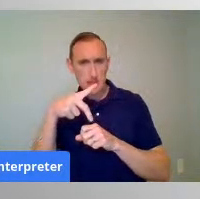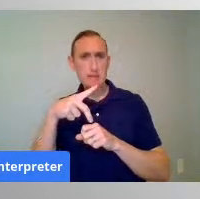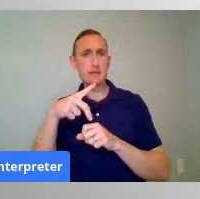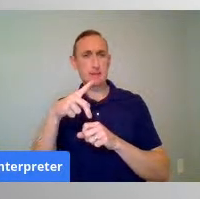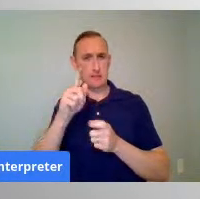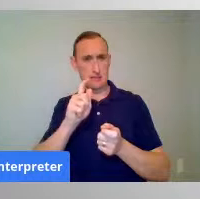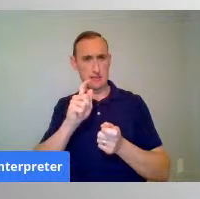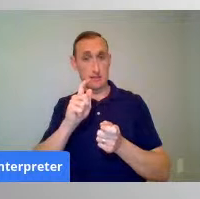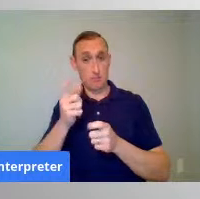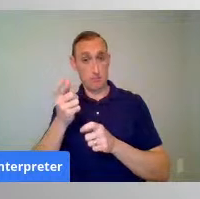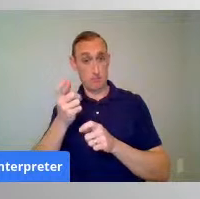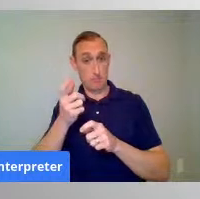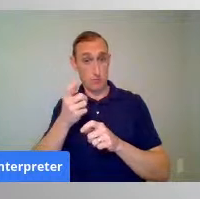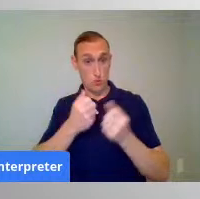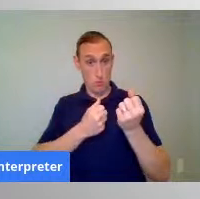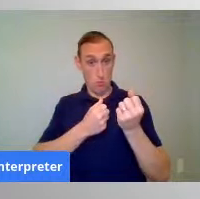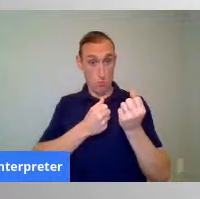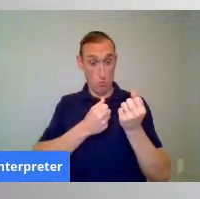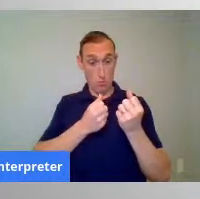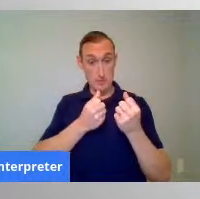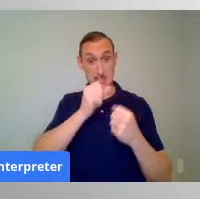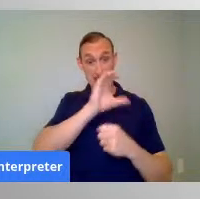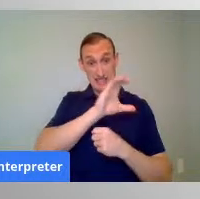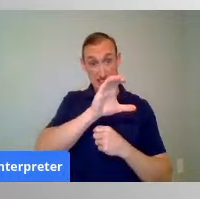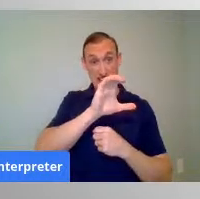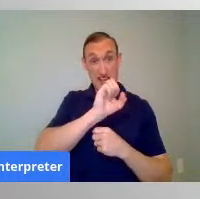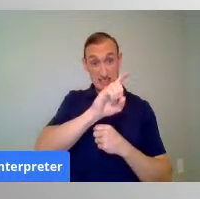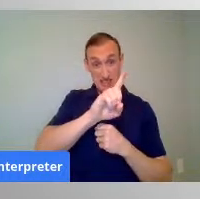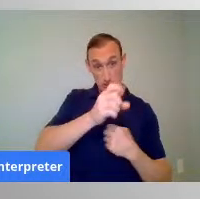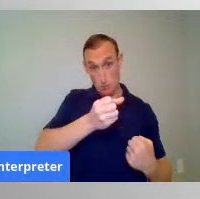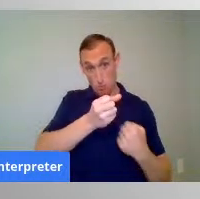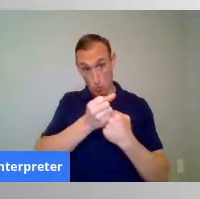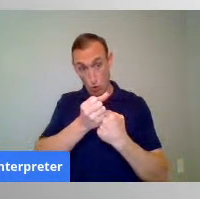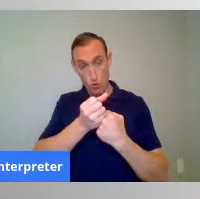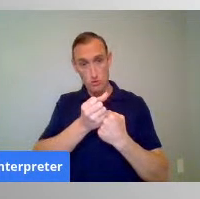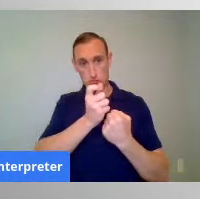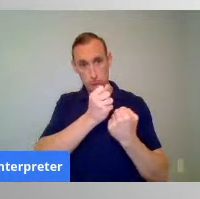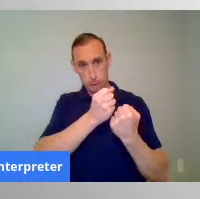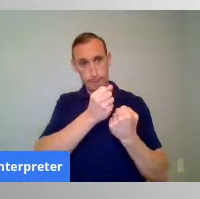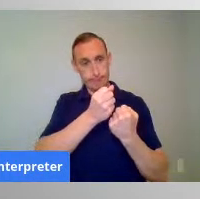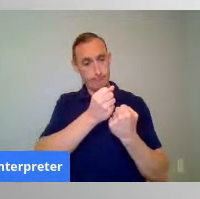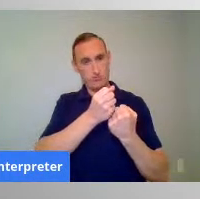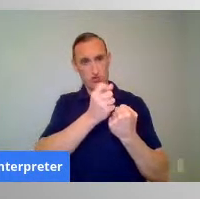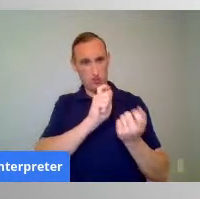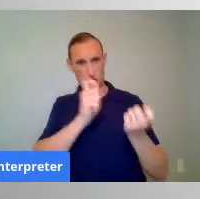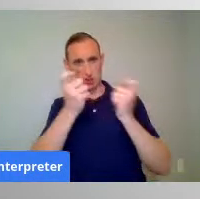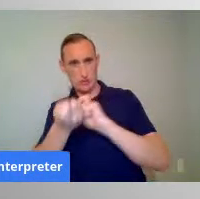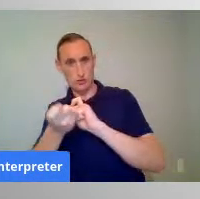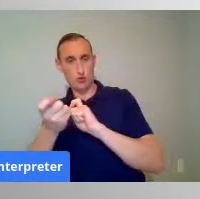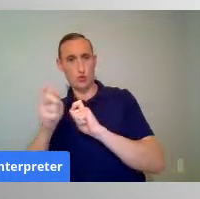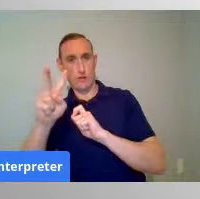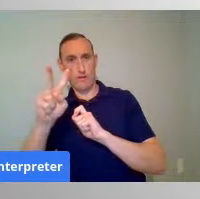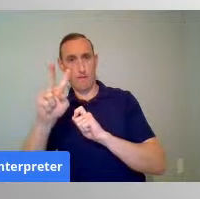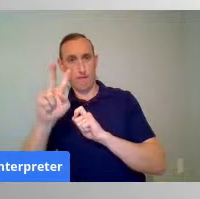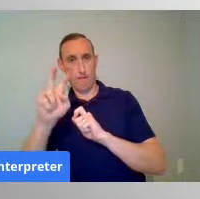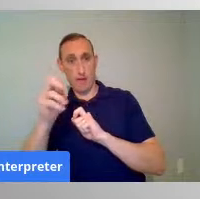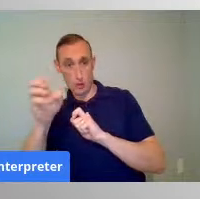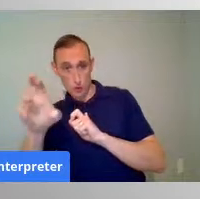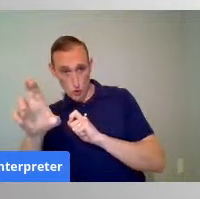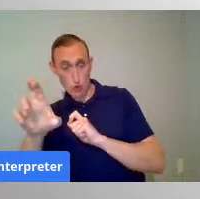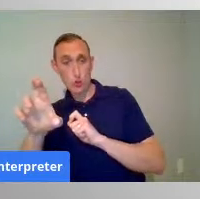by CCSD versus a vendor coming in and just renting our facilities and taking care of